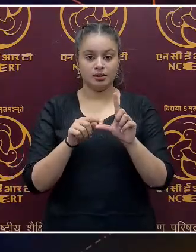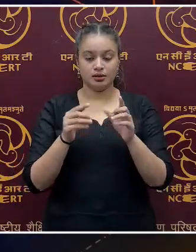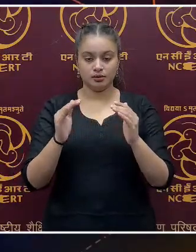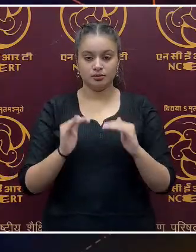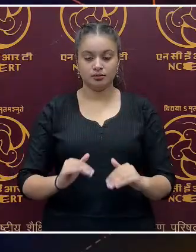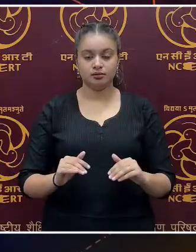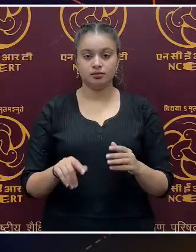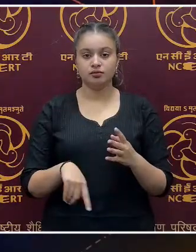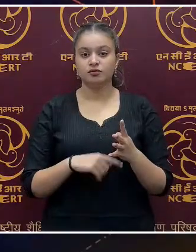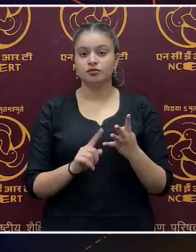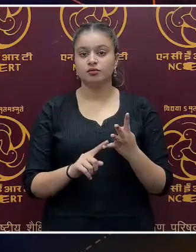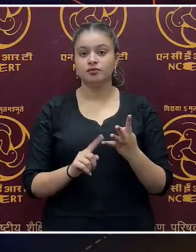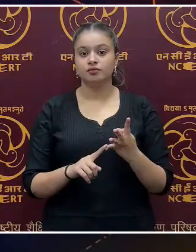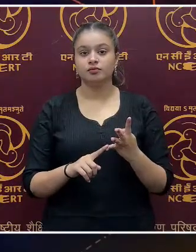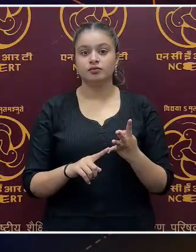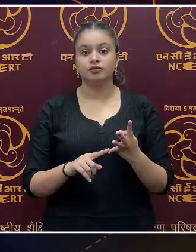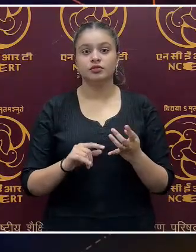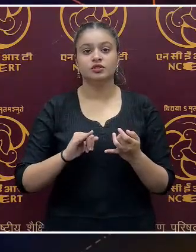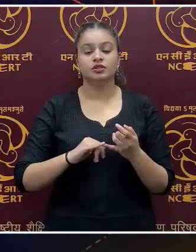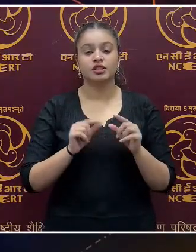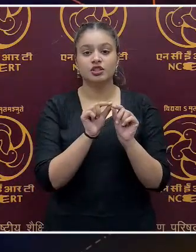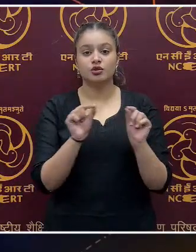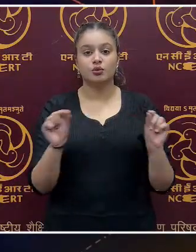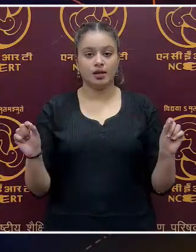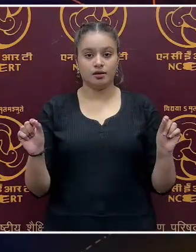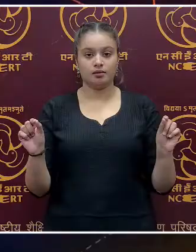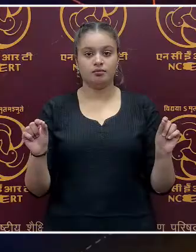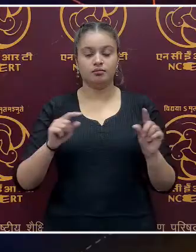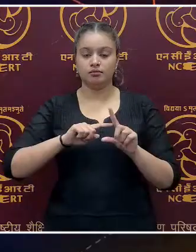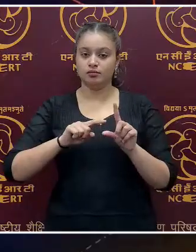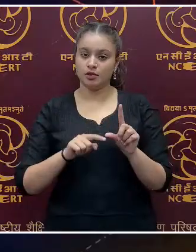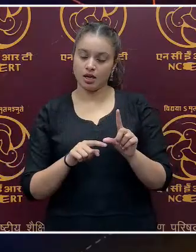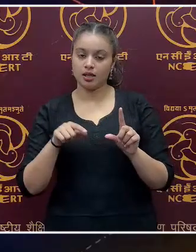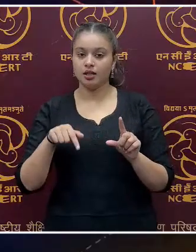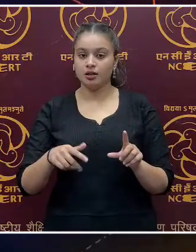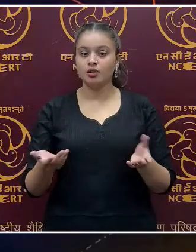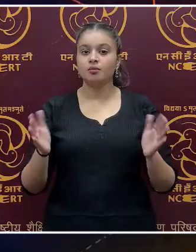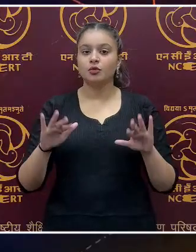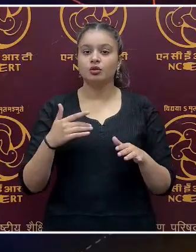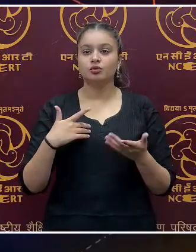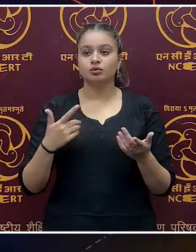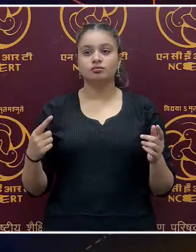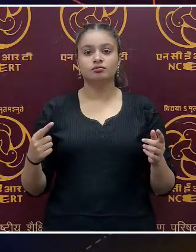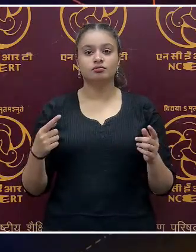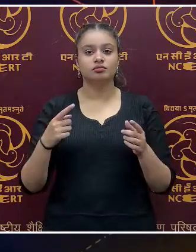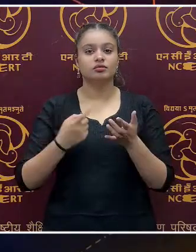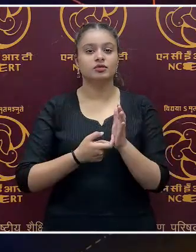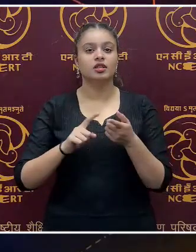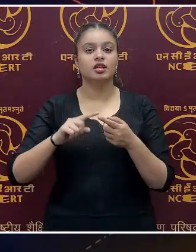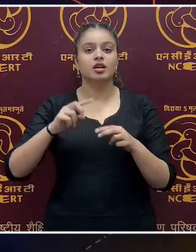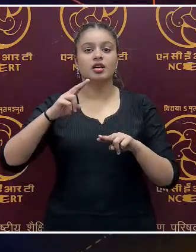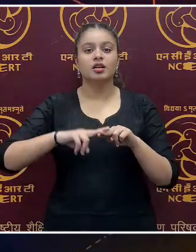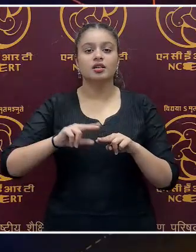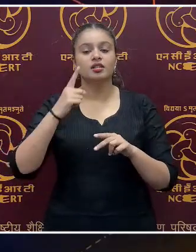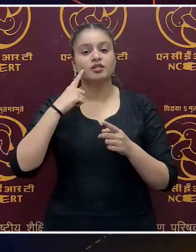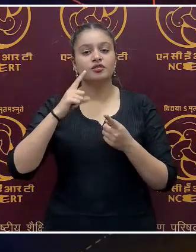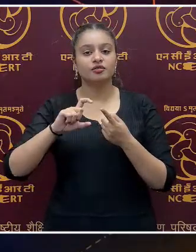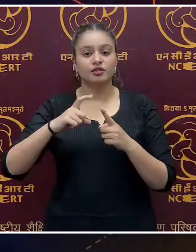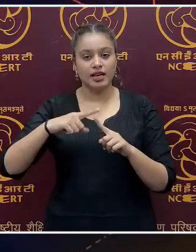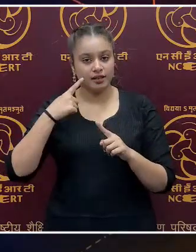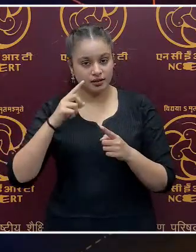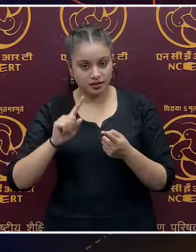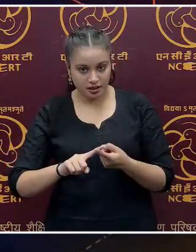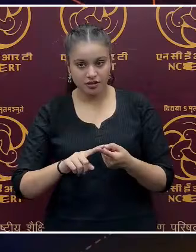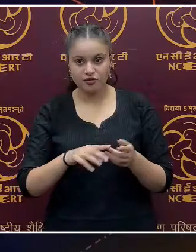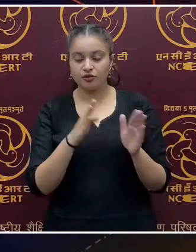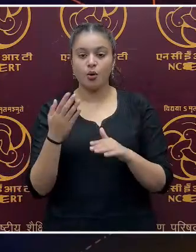the straight angle. And apart from this, reflective angle also there, and complete angle also there.